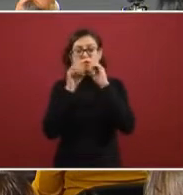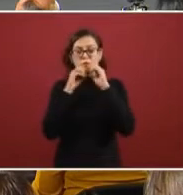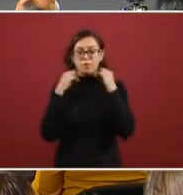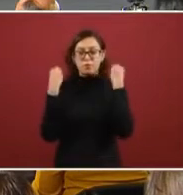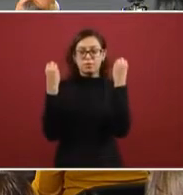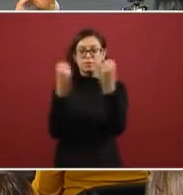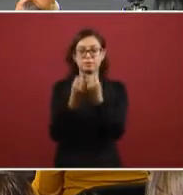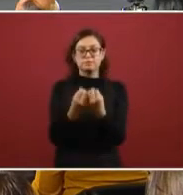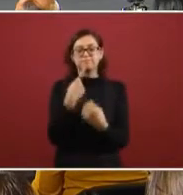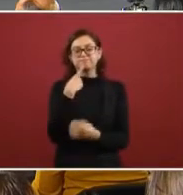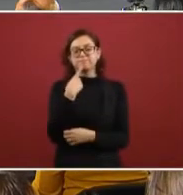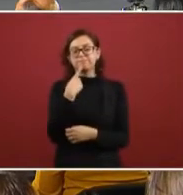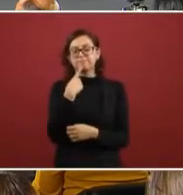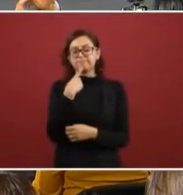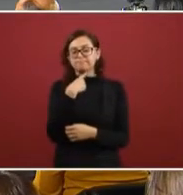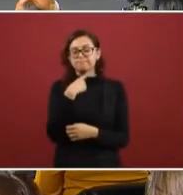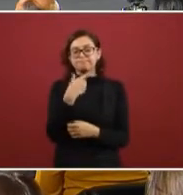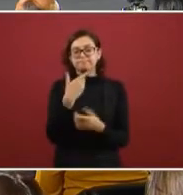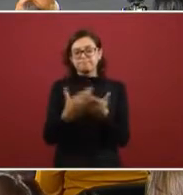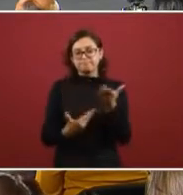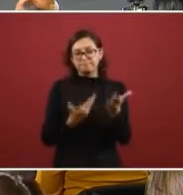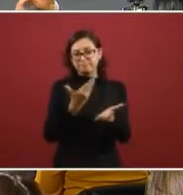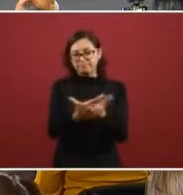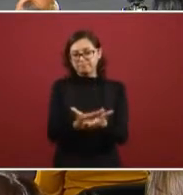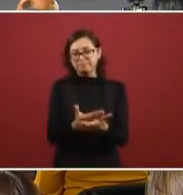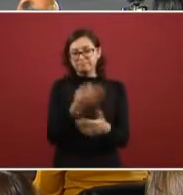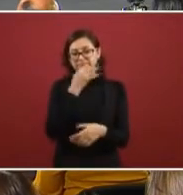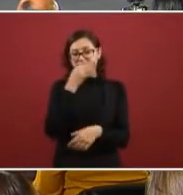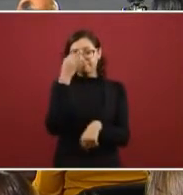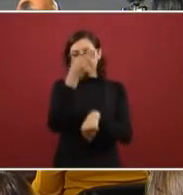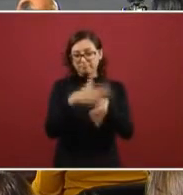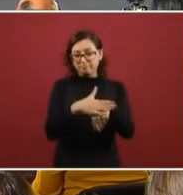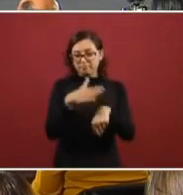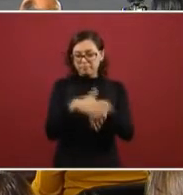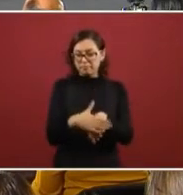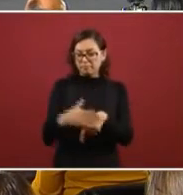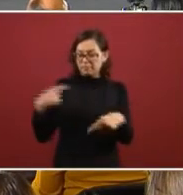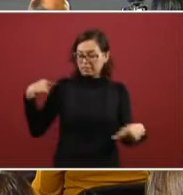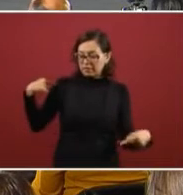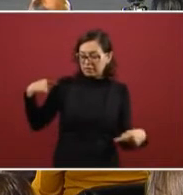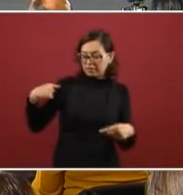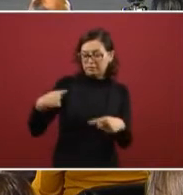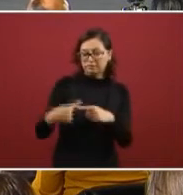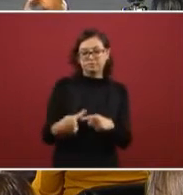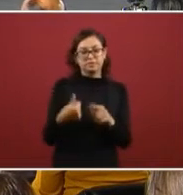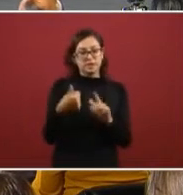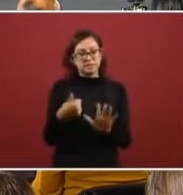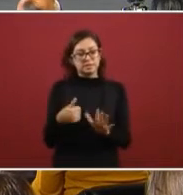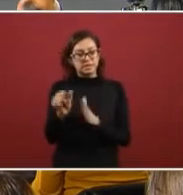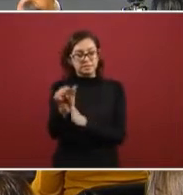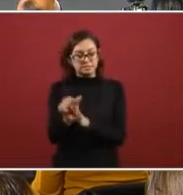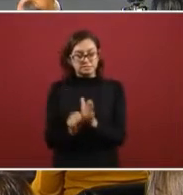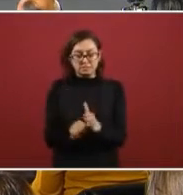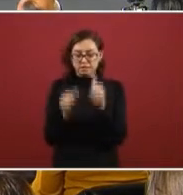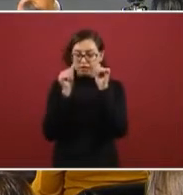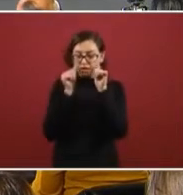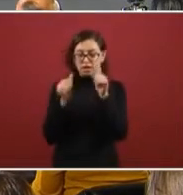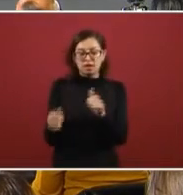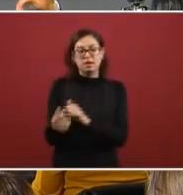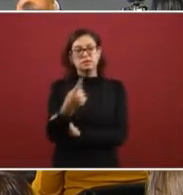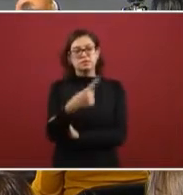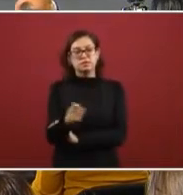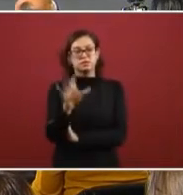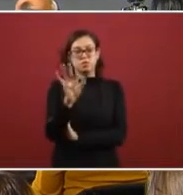in the first 12 months reported approximately a period of 6 months